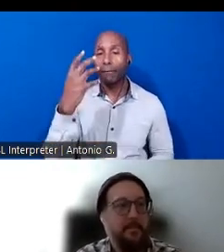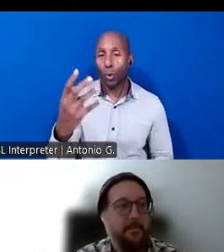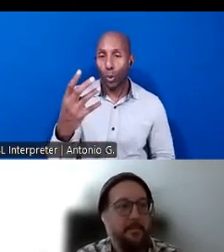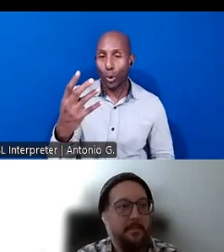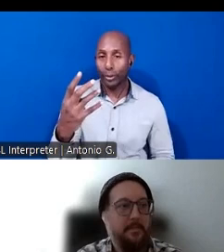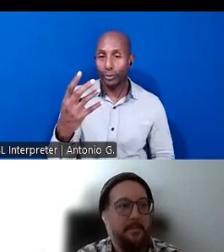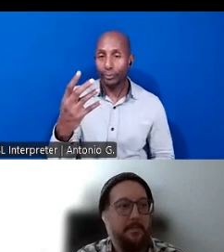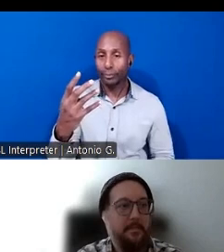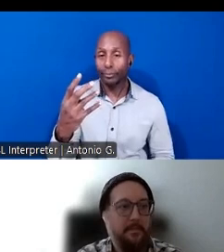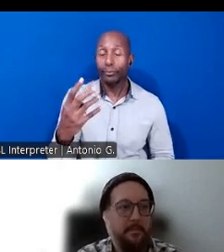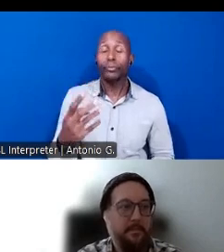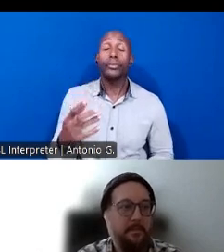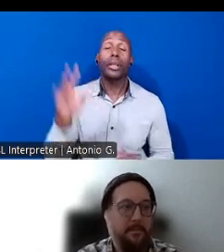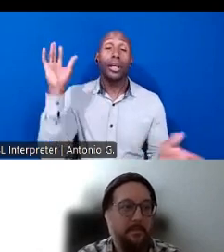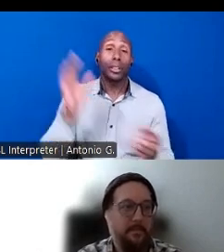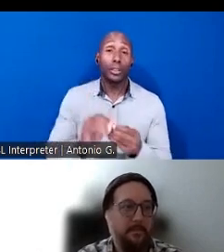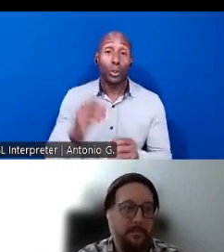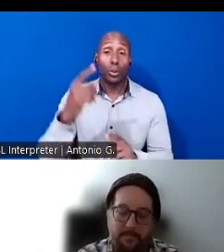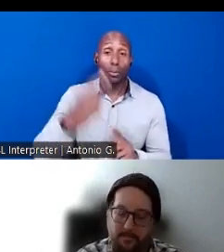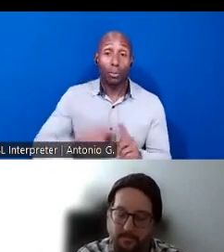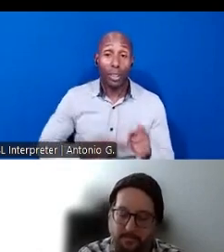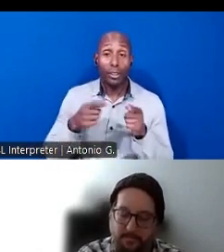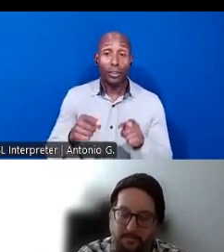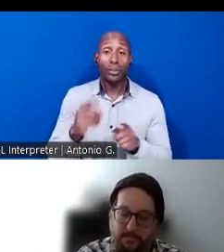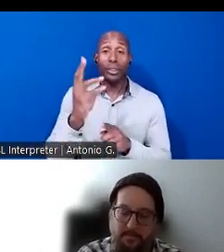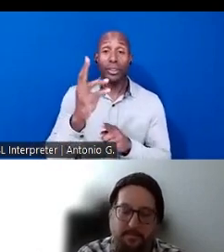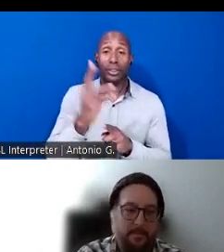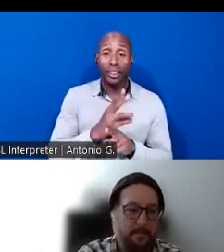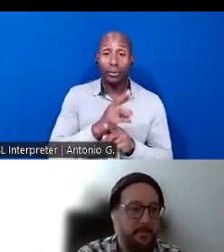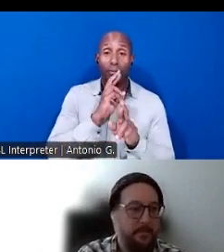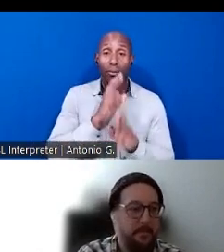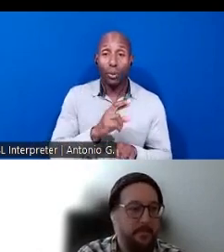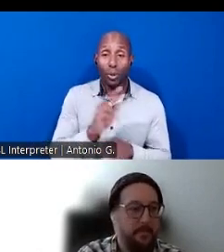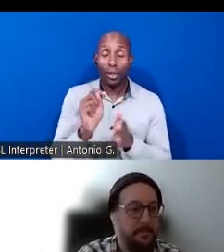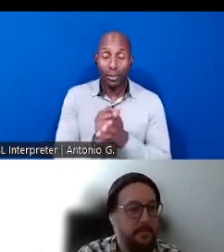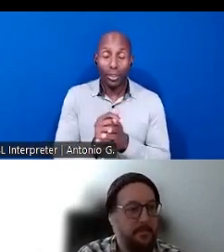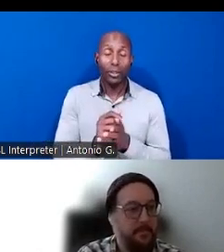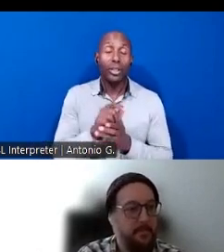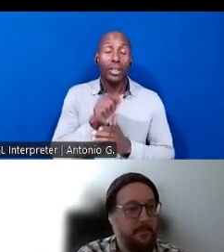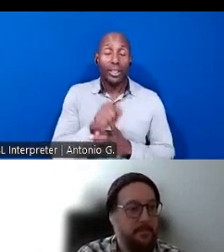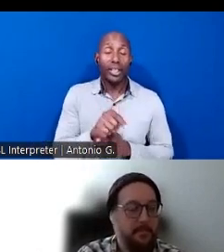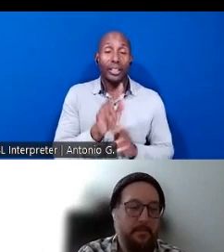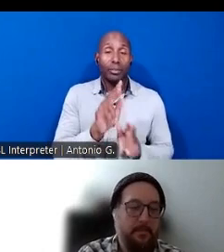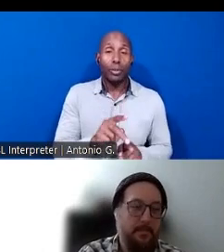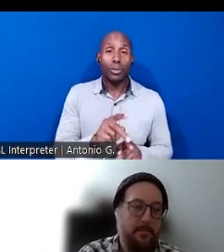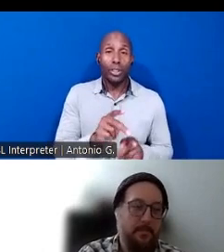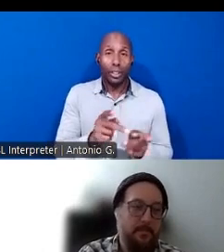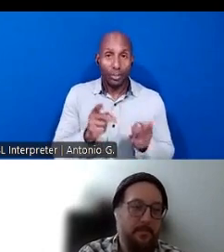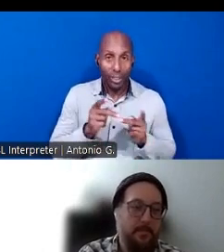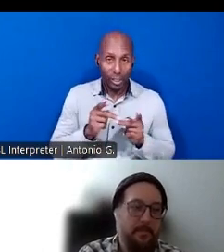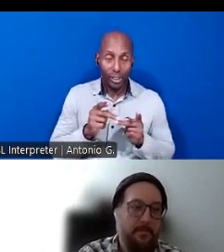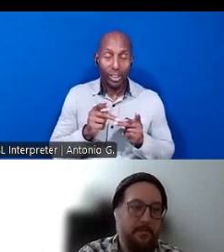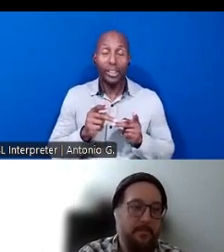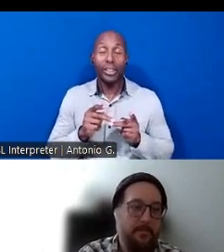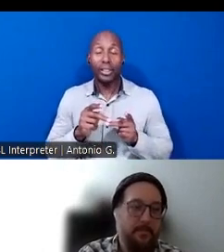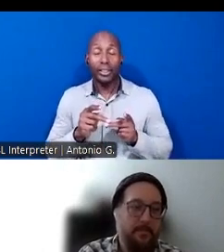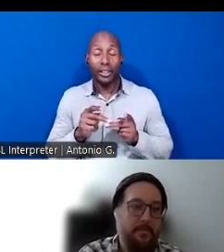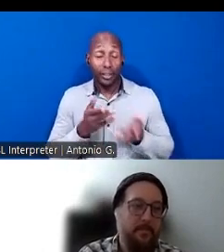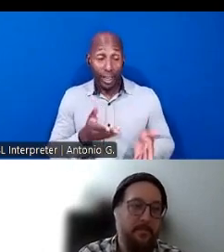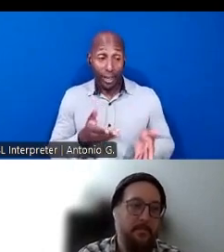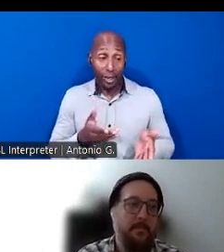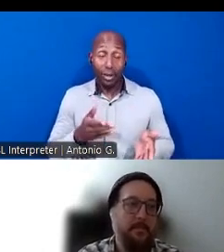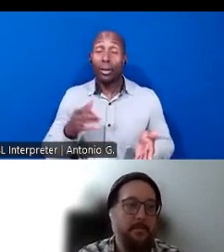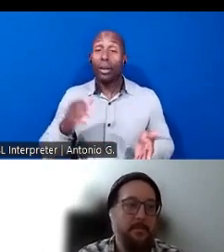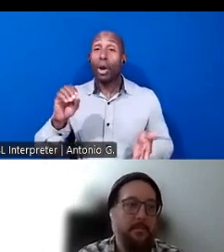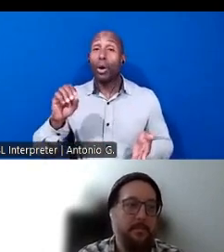the number of months during the 6-month reporting period that the staff member's position was paid with OVW grant funds. And